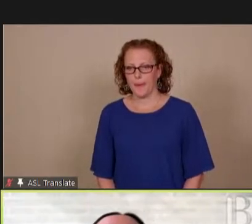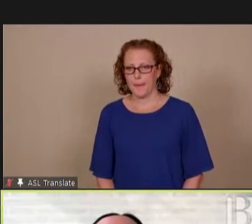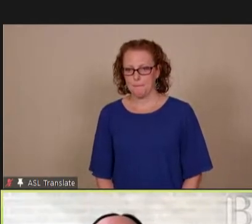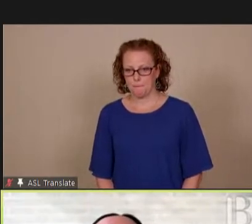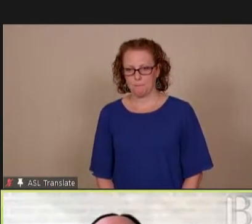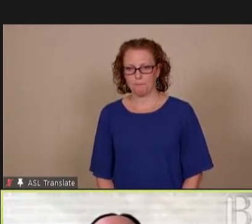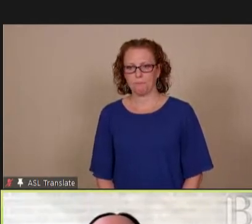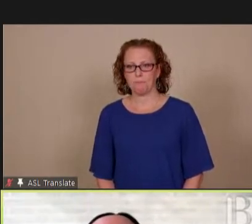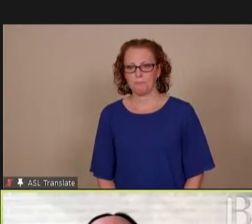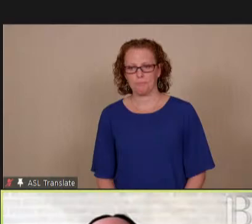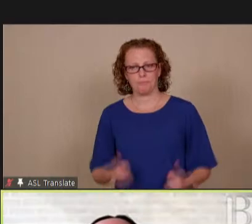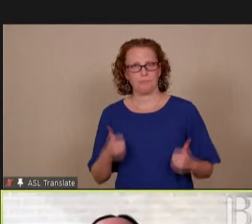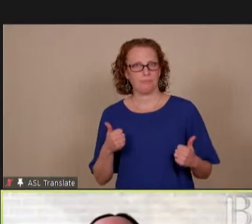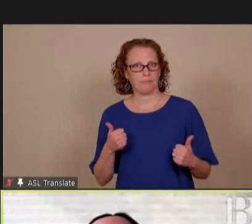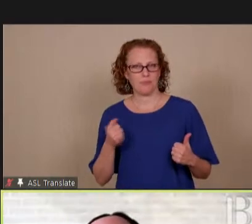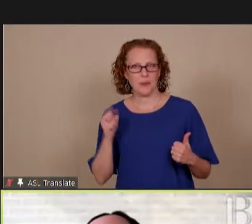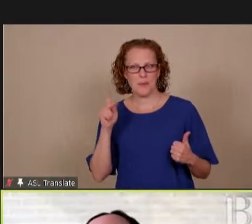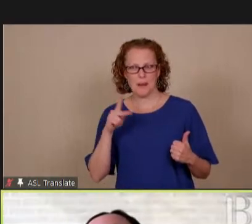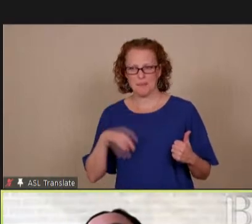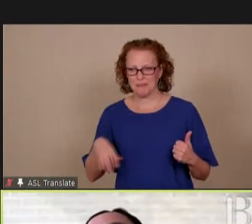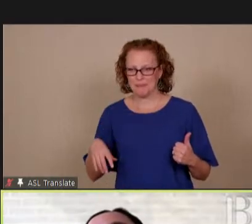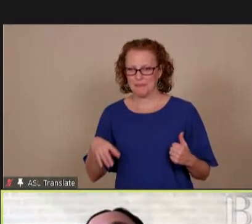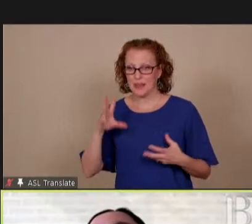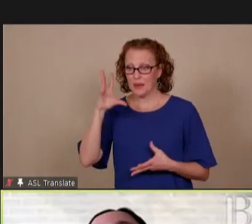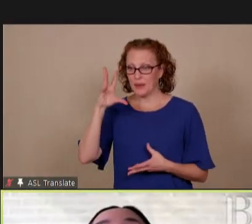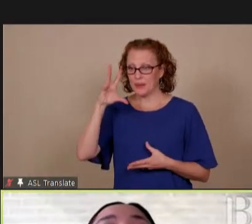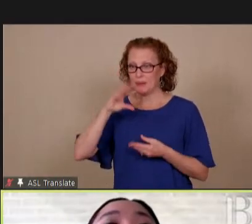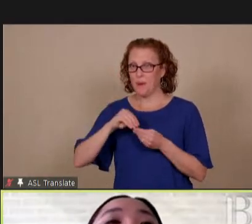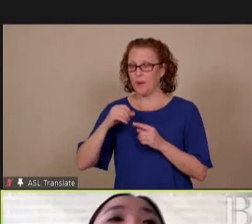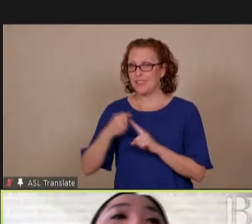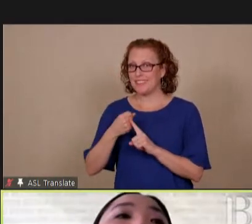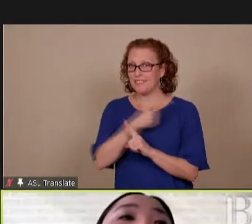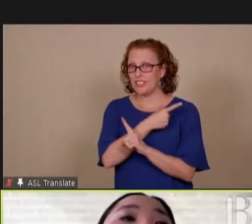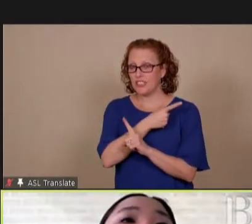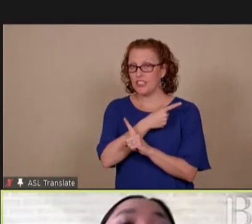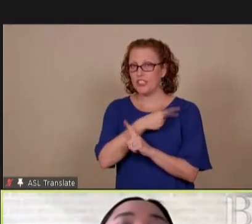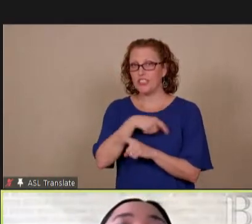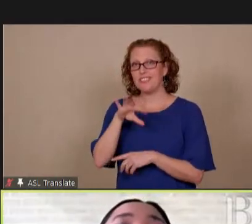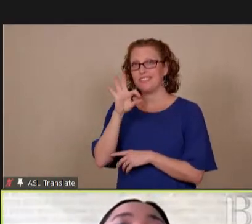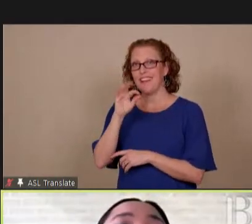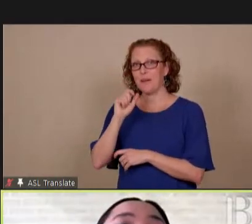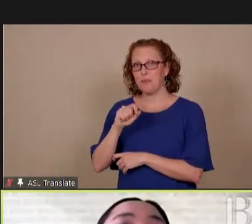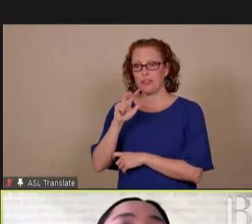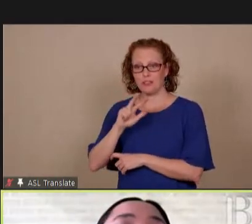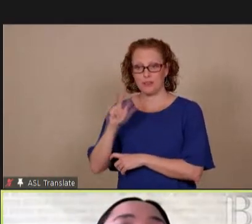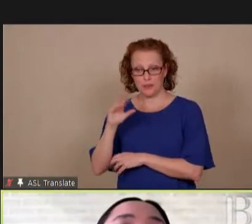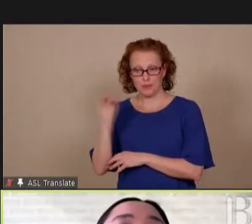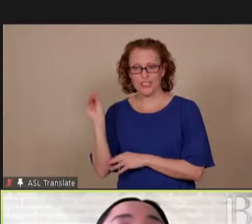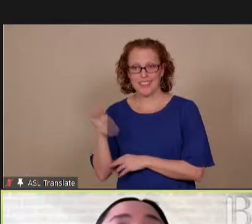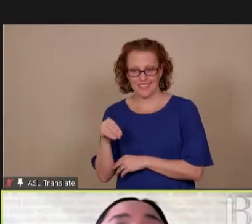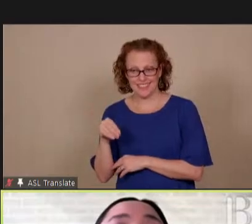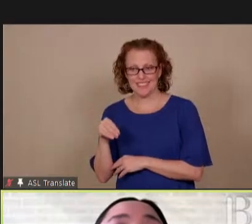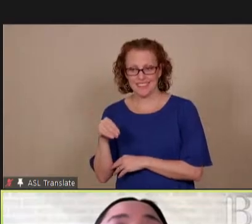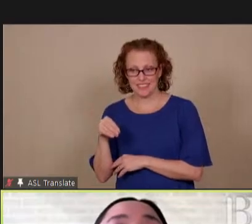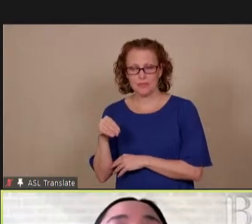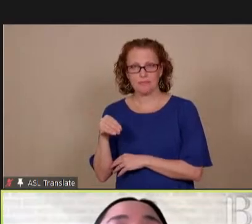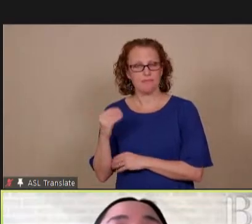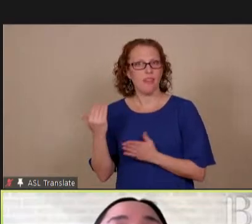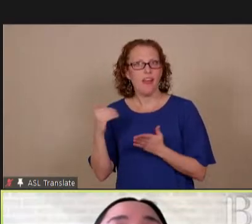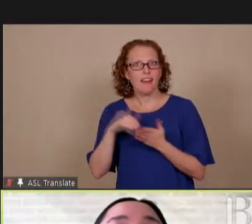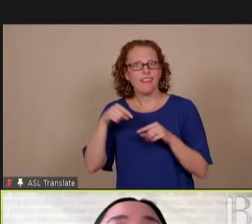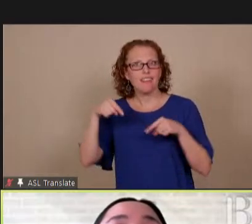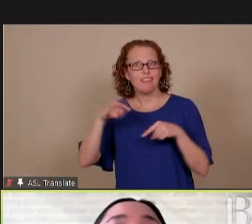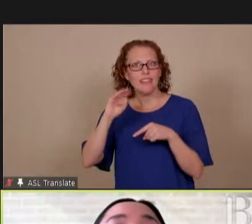Okay, and the findings again are that it's a 9.33% total deviation. It was submitted by a member of